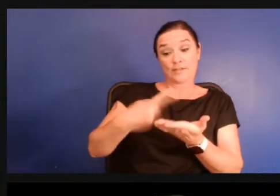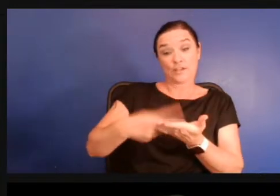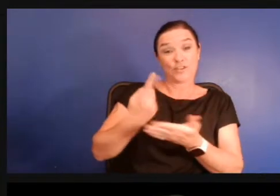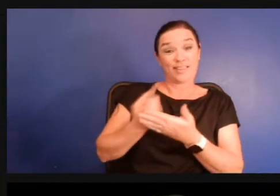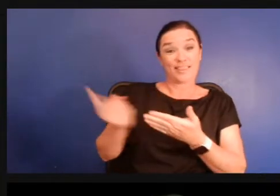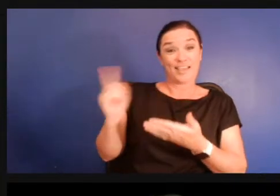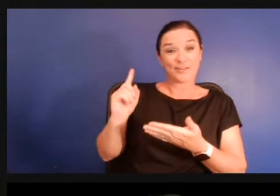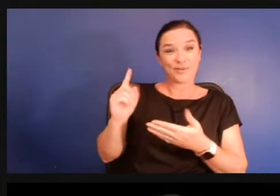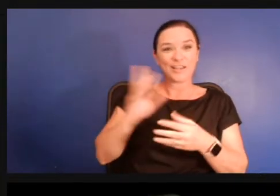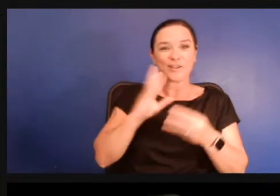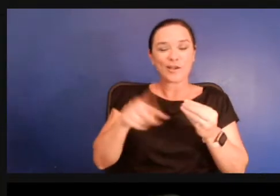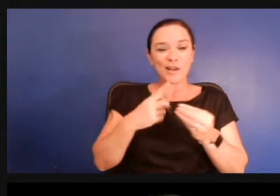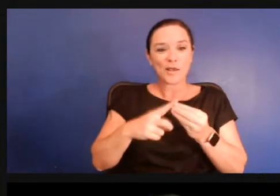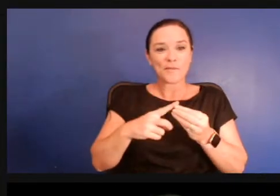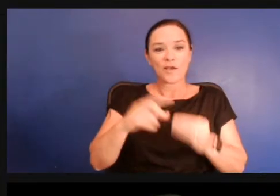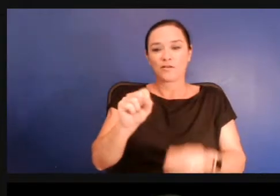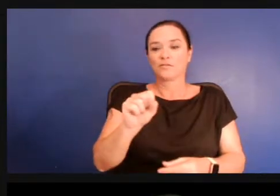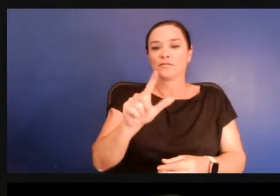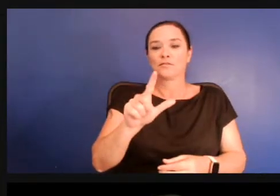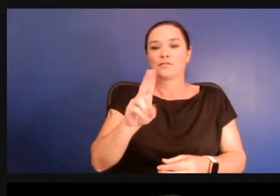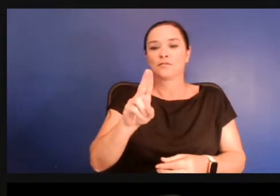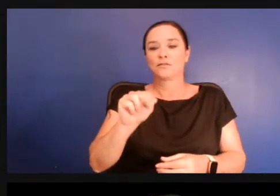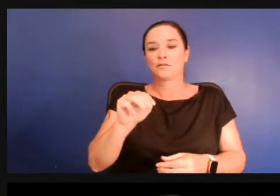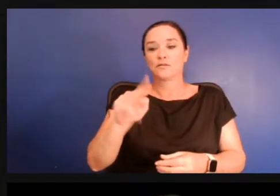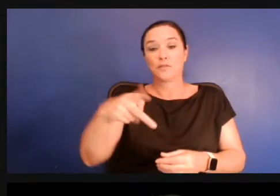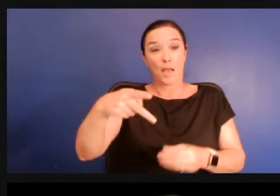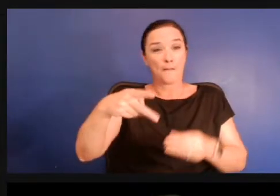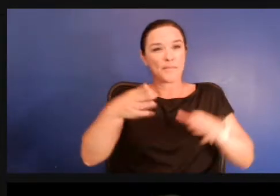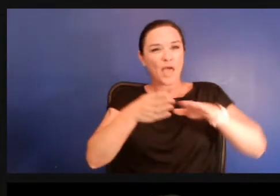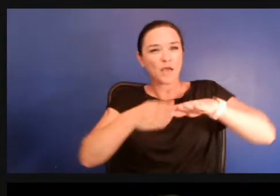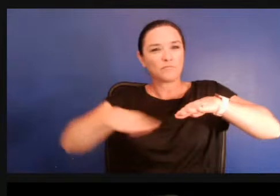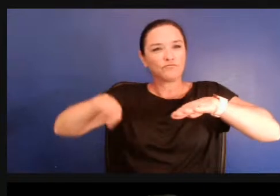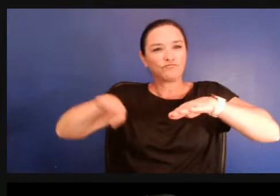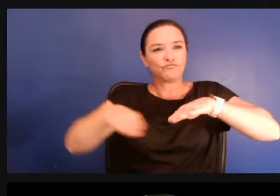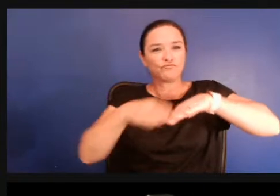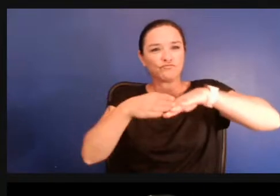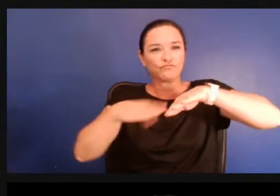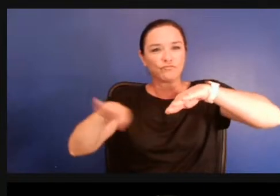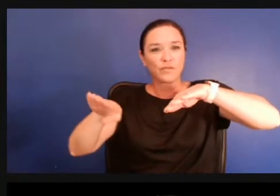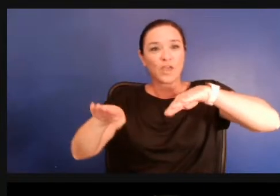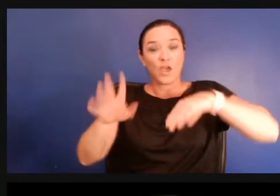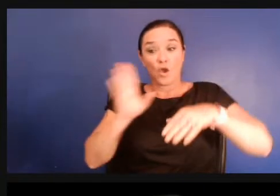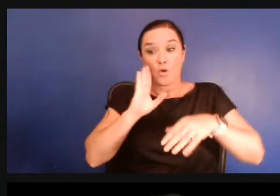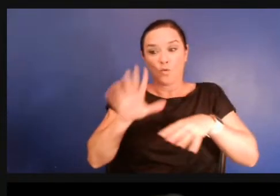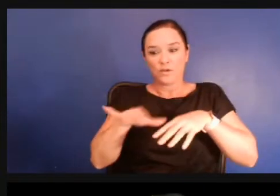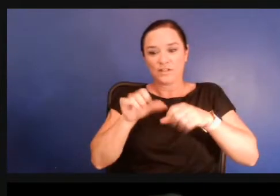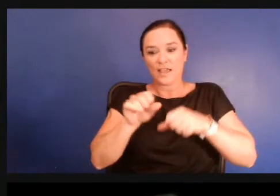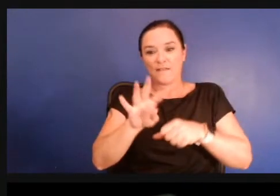Helena slump and the research that shows it would take something like 0.4 Gs to actually move that